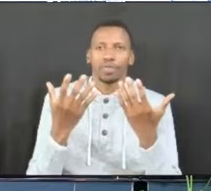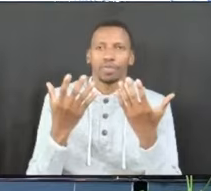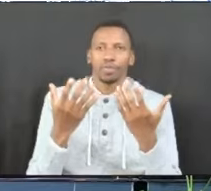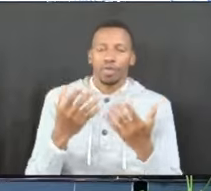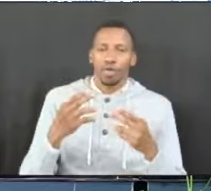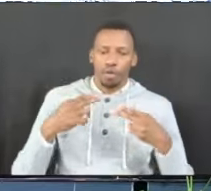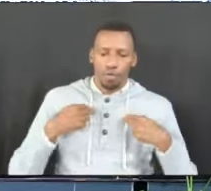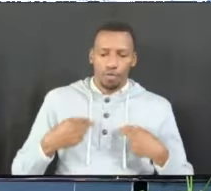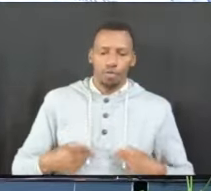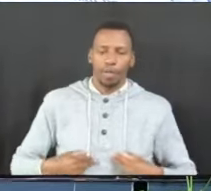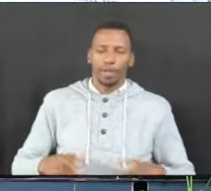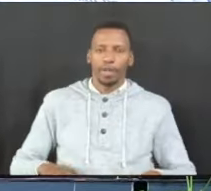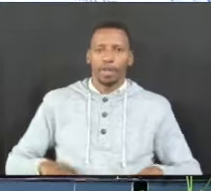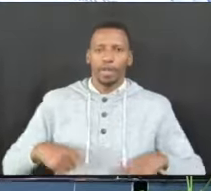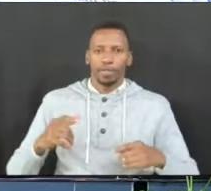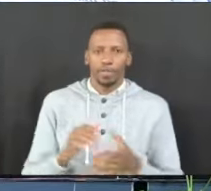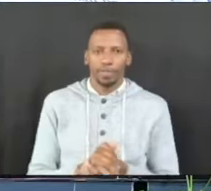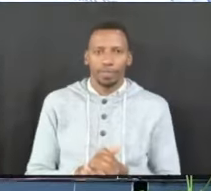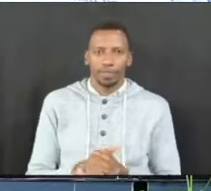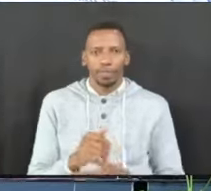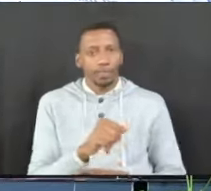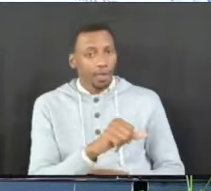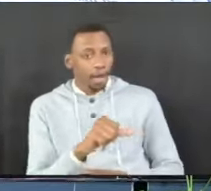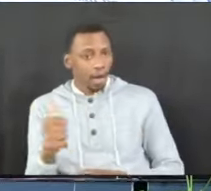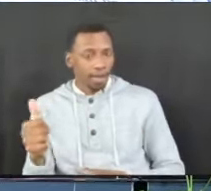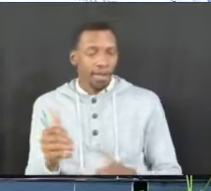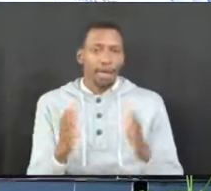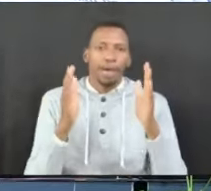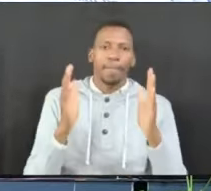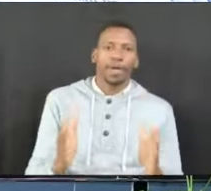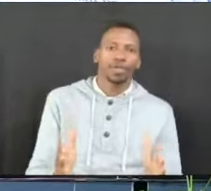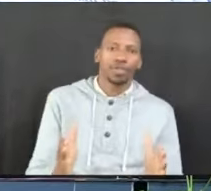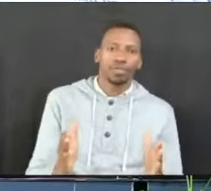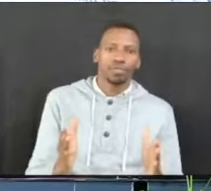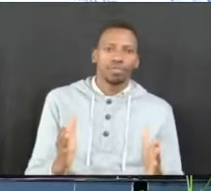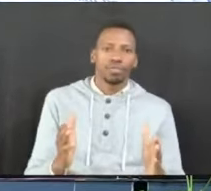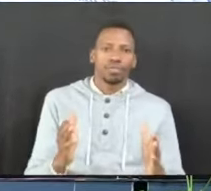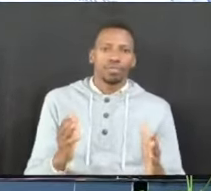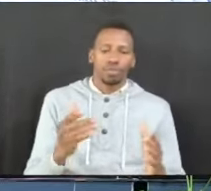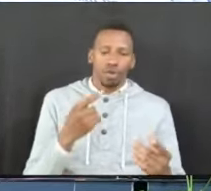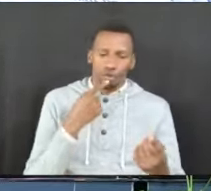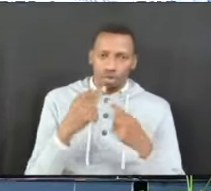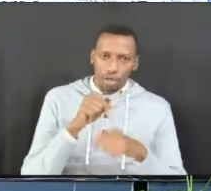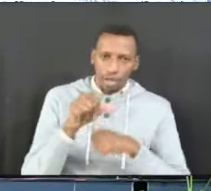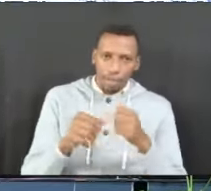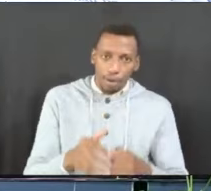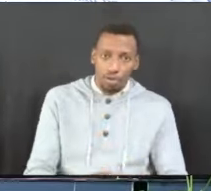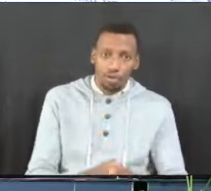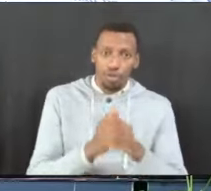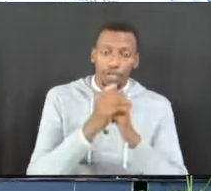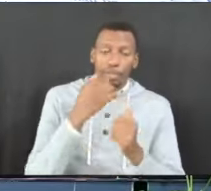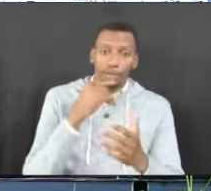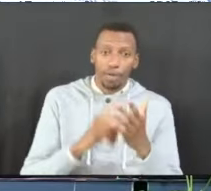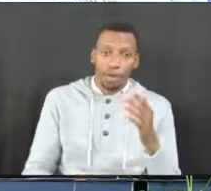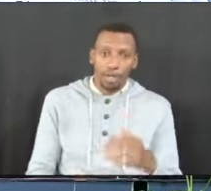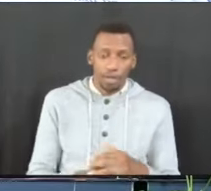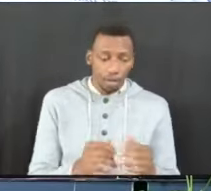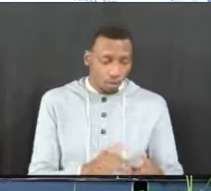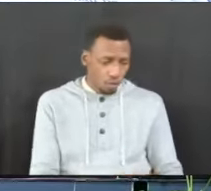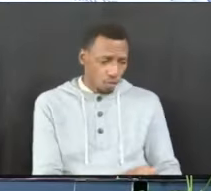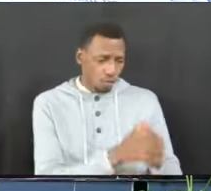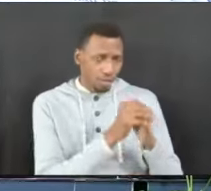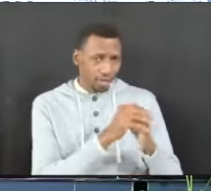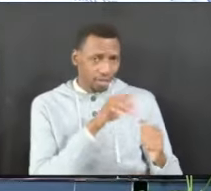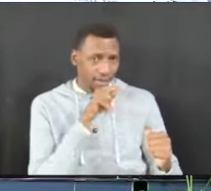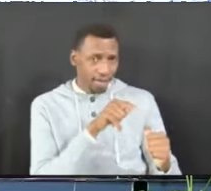human living. Someone else speaking about worship says, it is the process. Worship is a